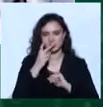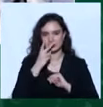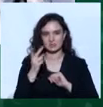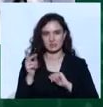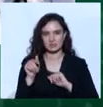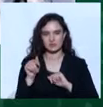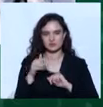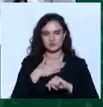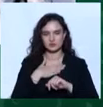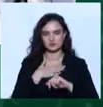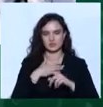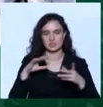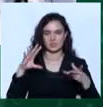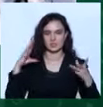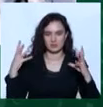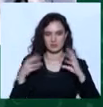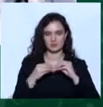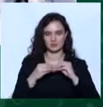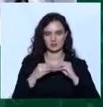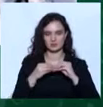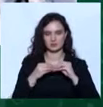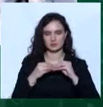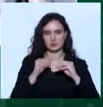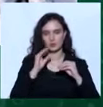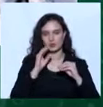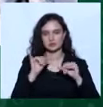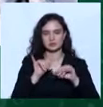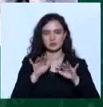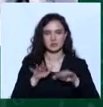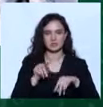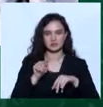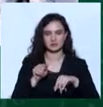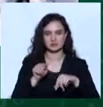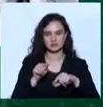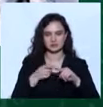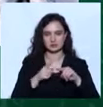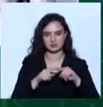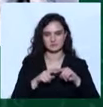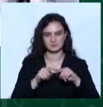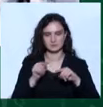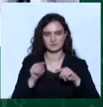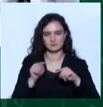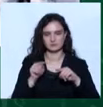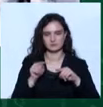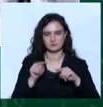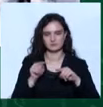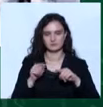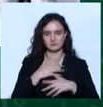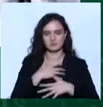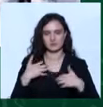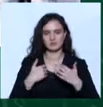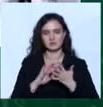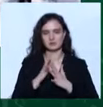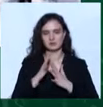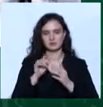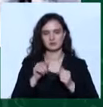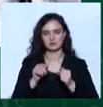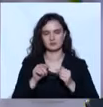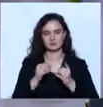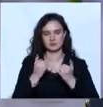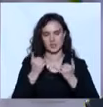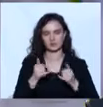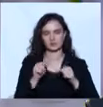from our summary and from the when and the where, White Fang is torn between the animal world that he really belongs